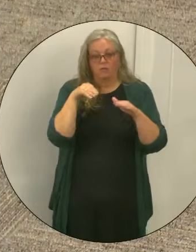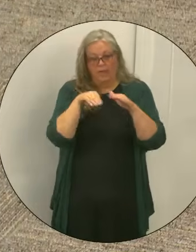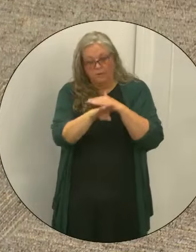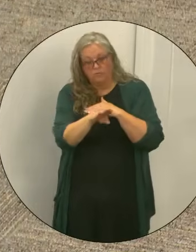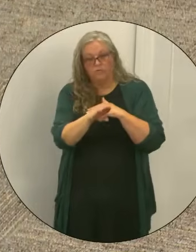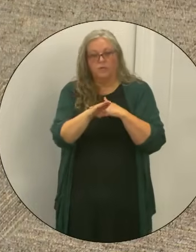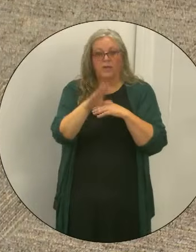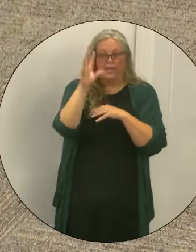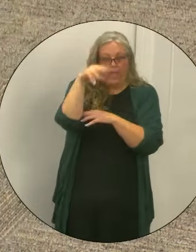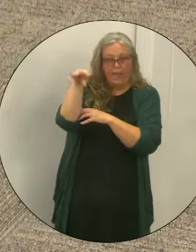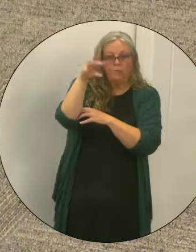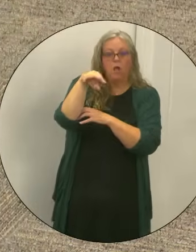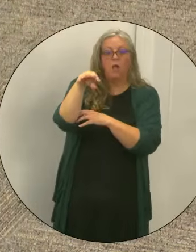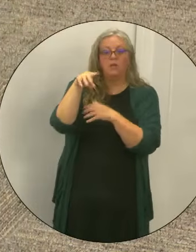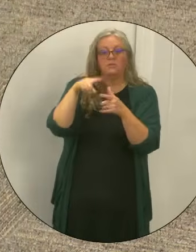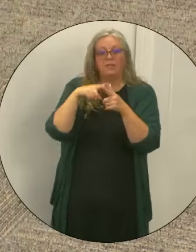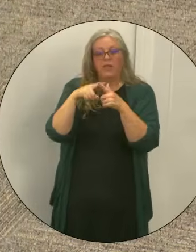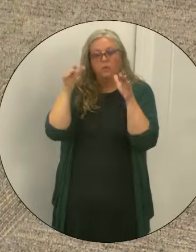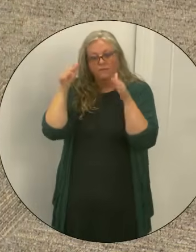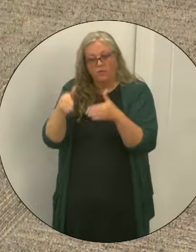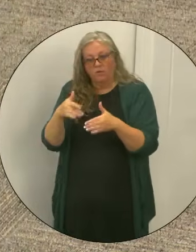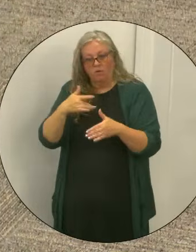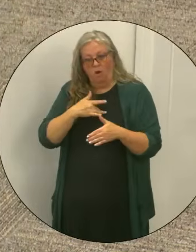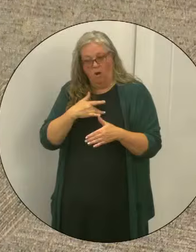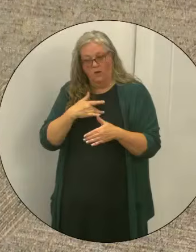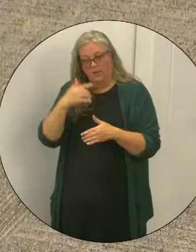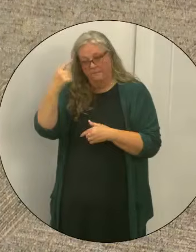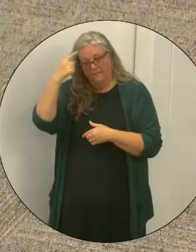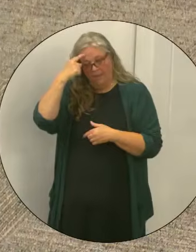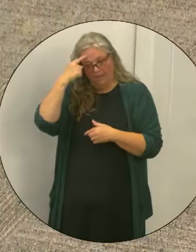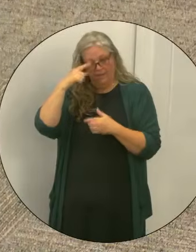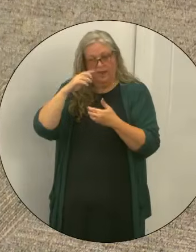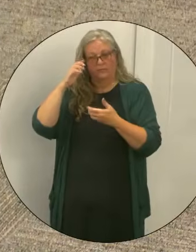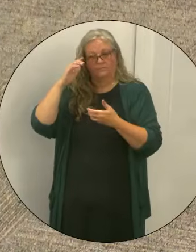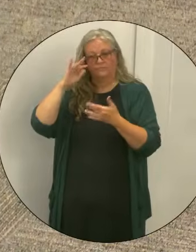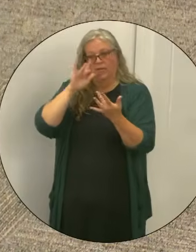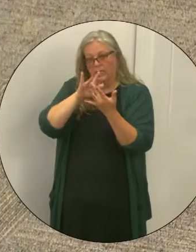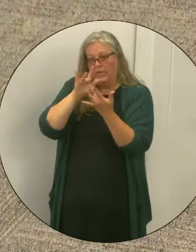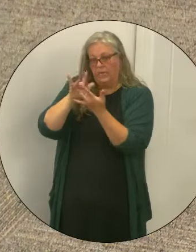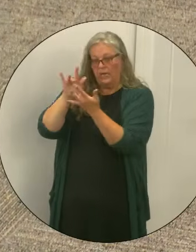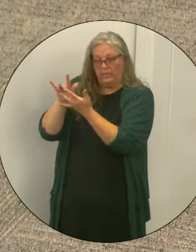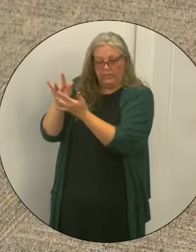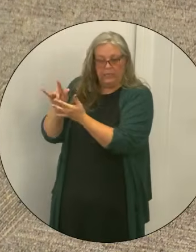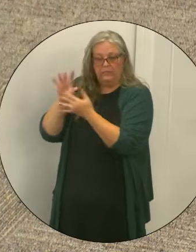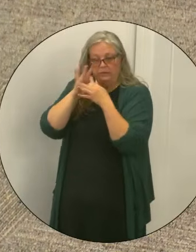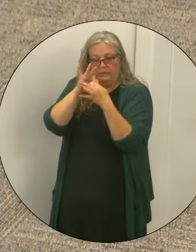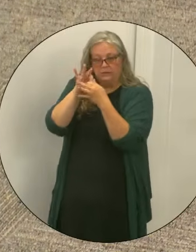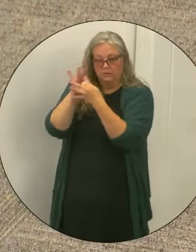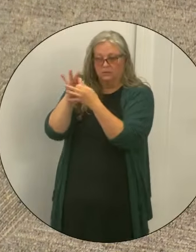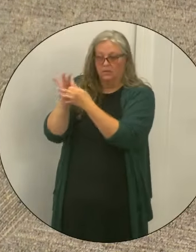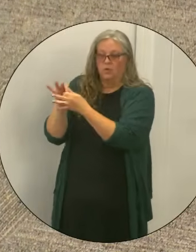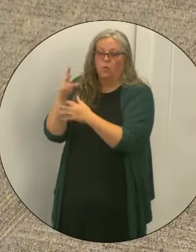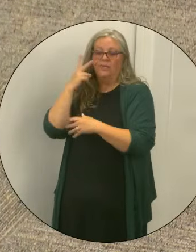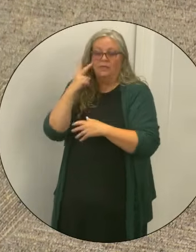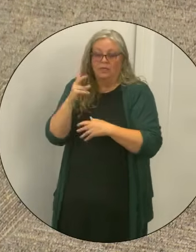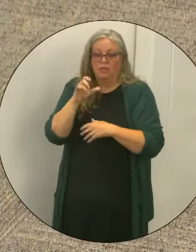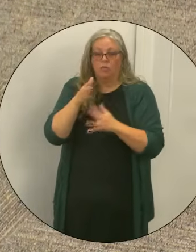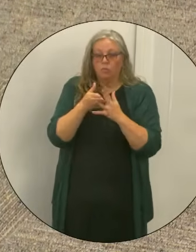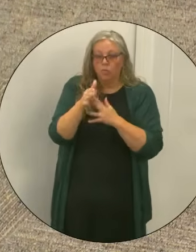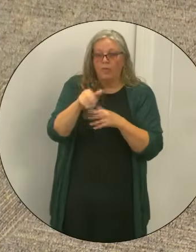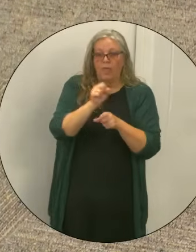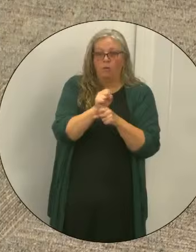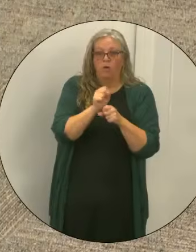more kind of the heart and minds of students and that connectedness. And that's kind of what we're seeing the fruit of that work here. That we've realized